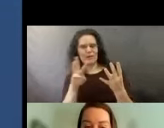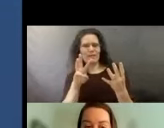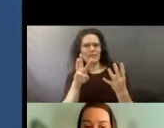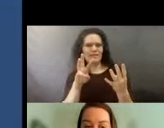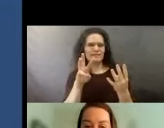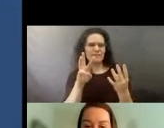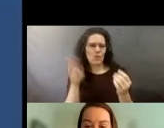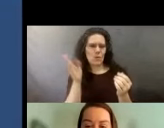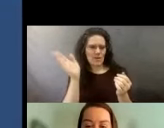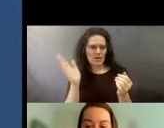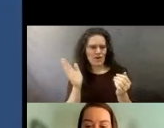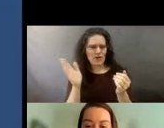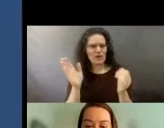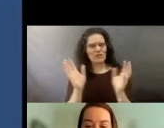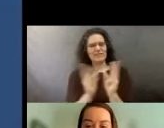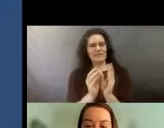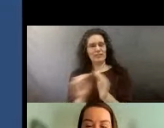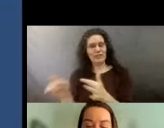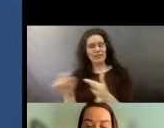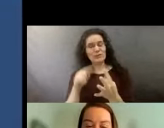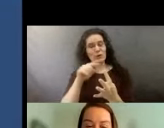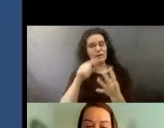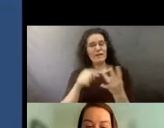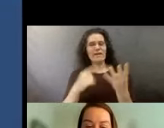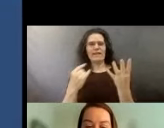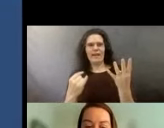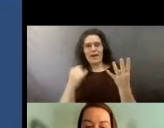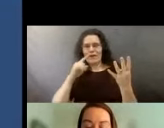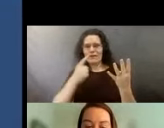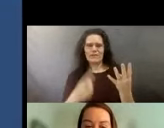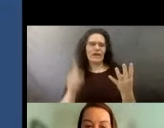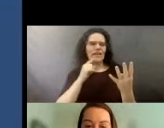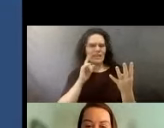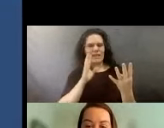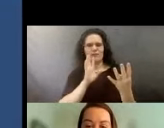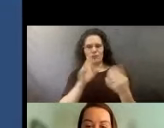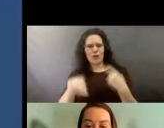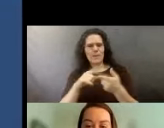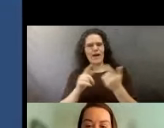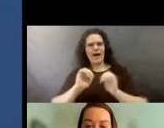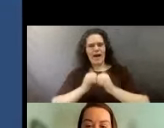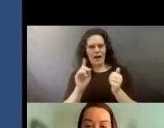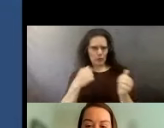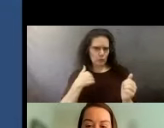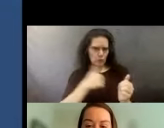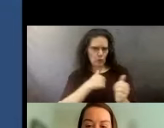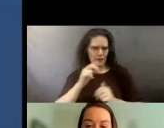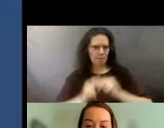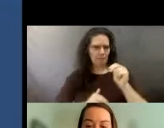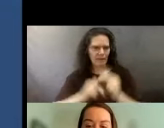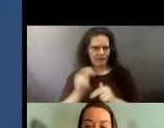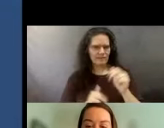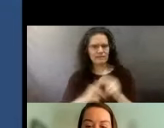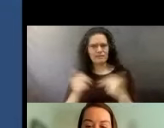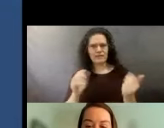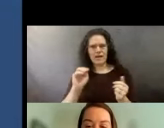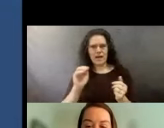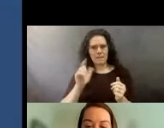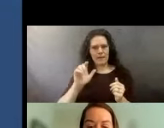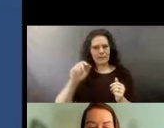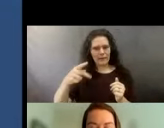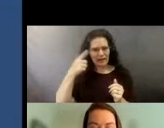been building up to finally be able to talk about how to build a disability and chronic disease MLP. Let's go to the